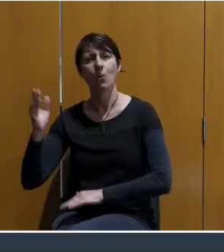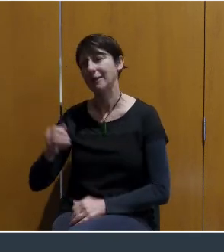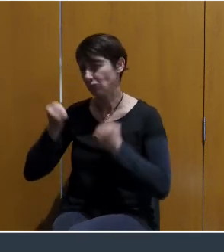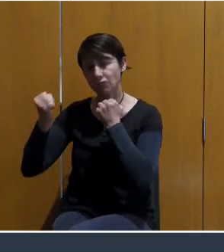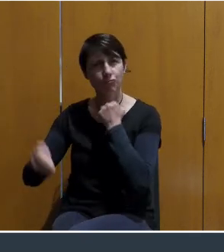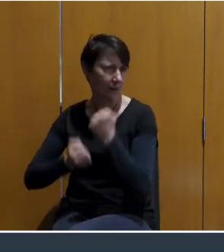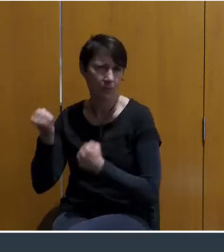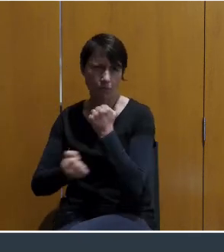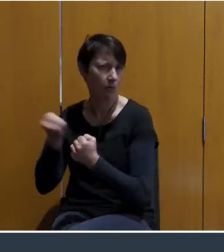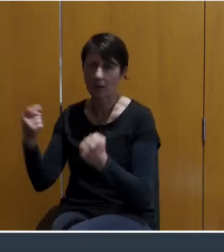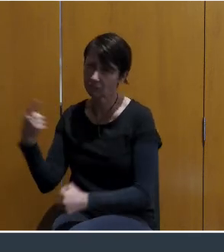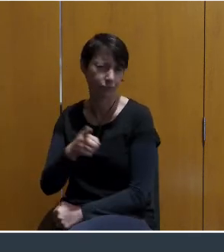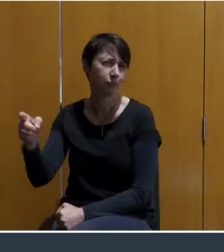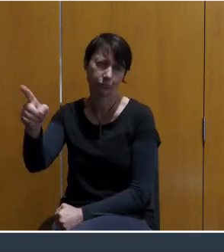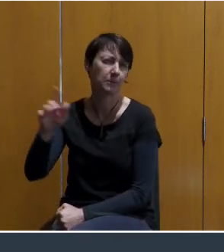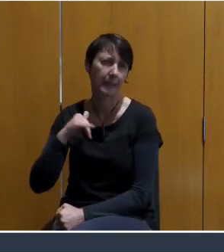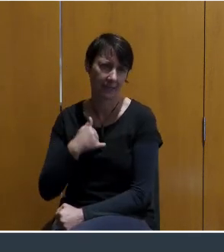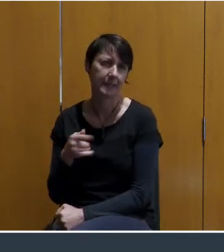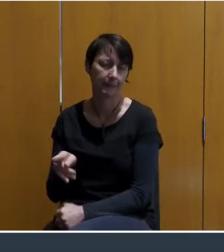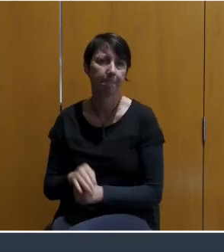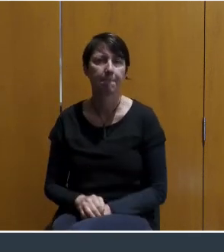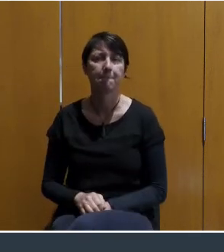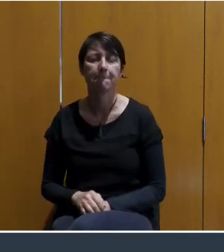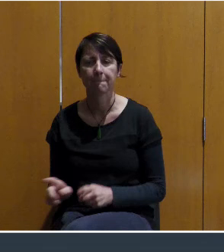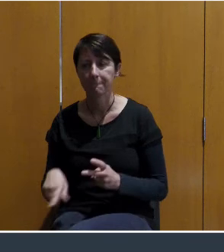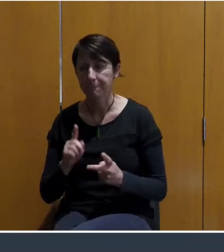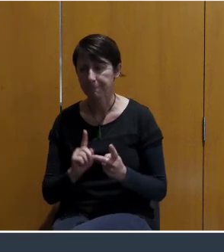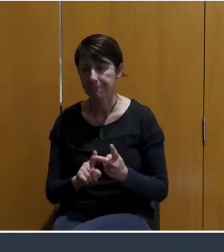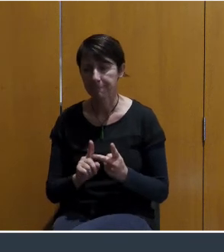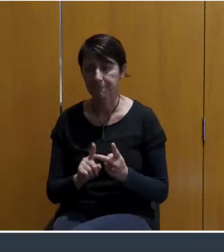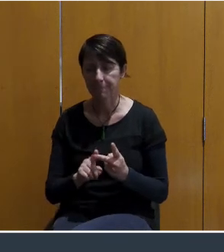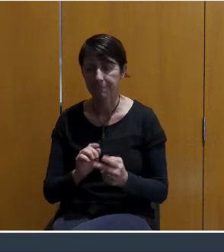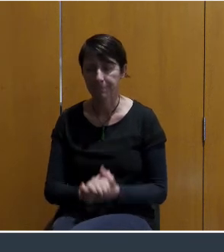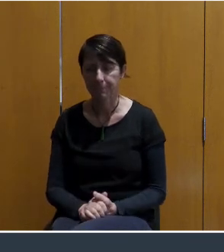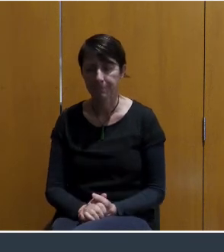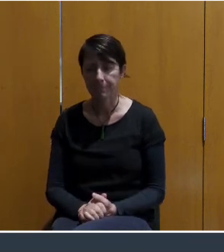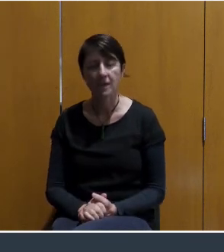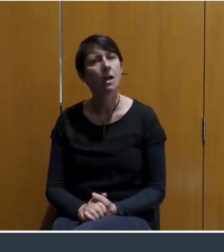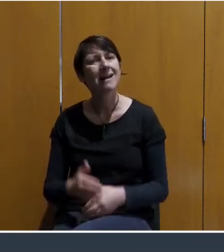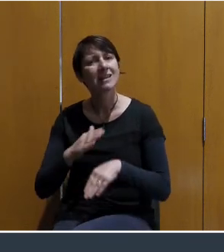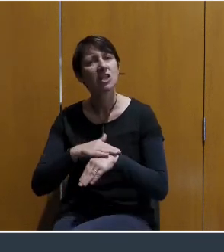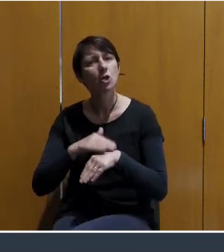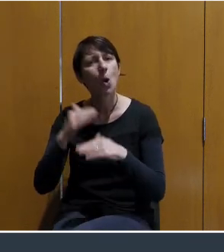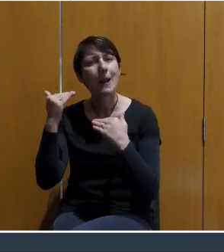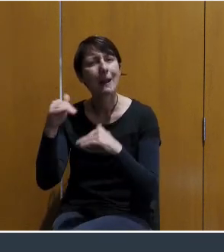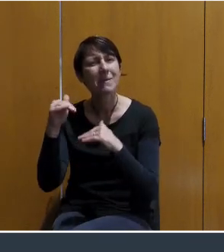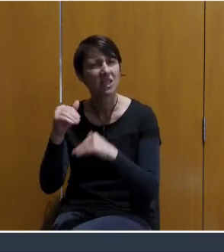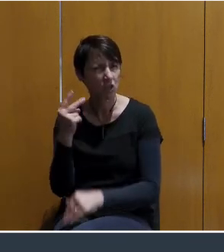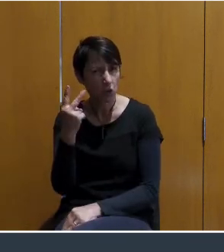I also wanted to highlight some concerns we had around the dog limits.